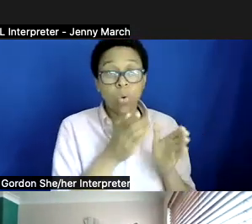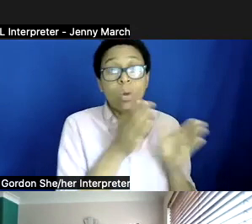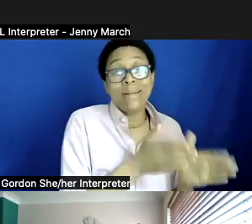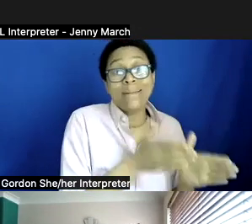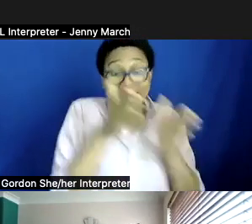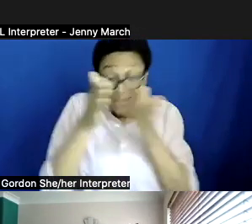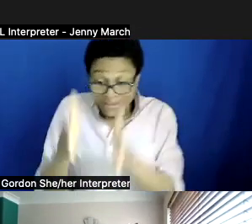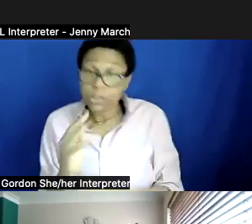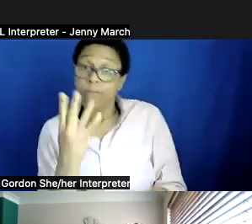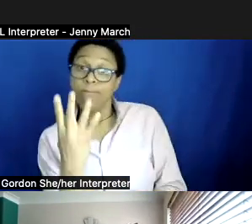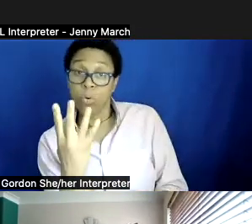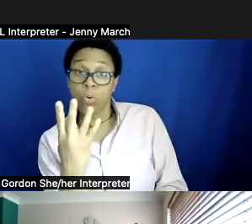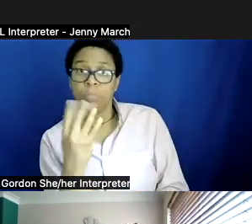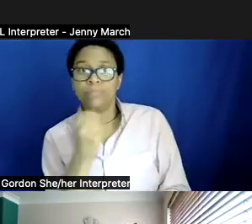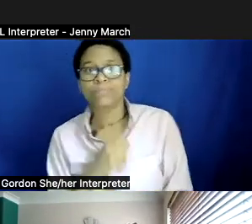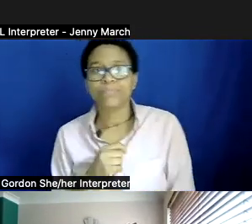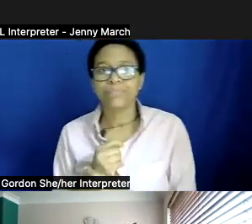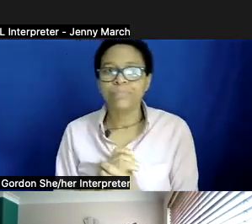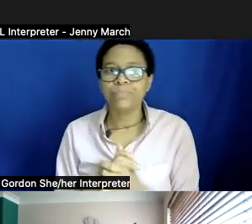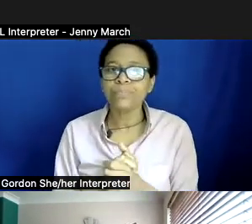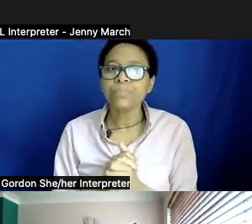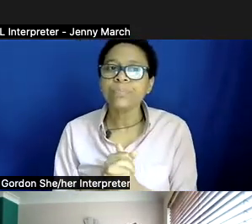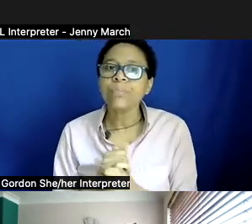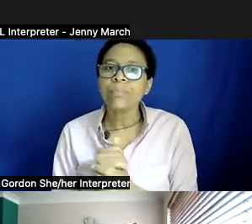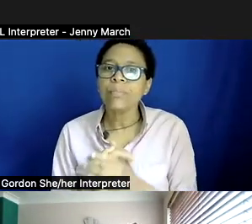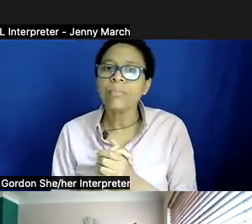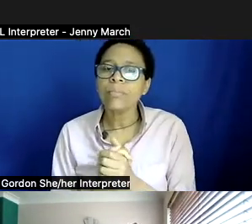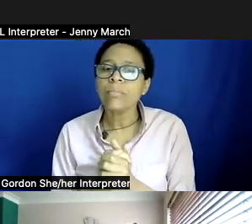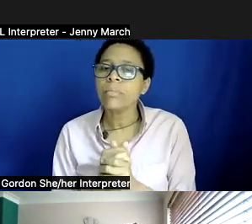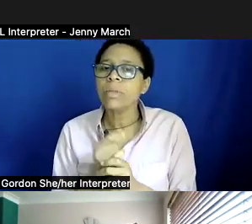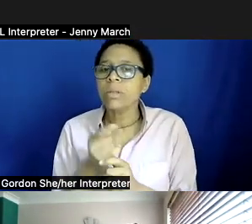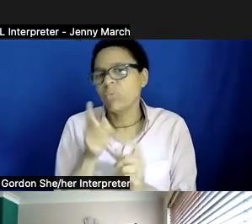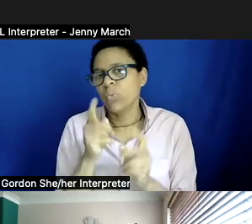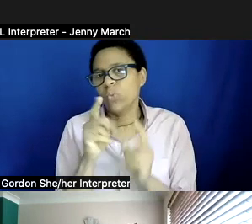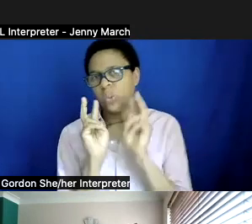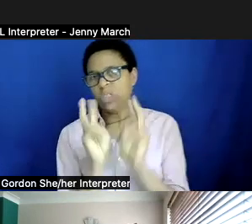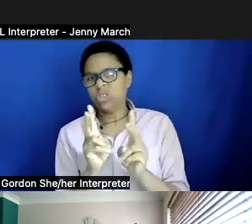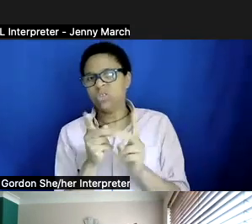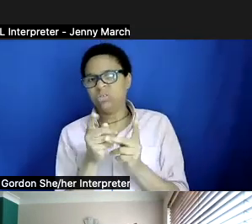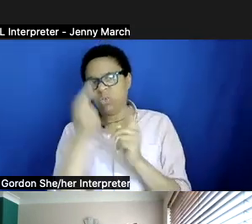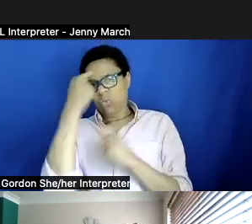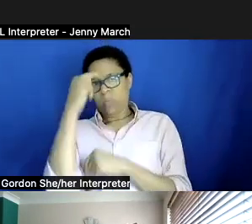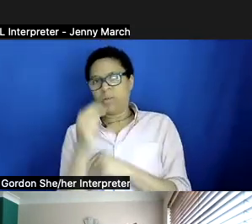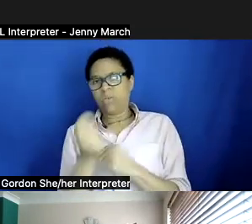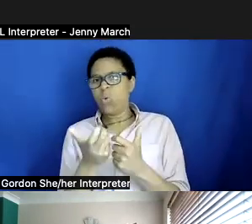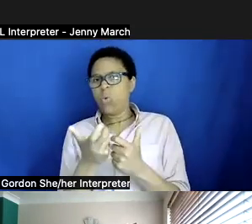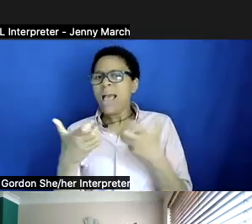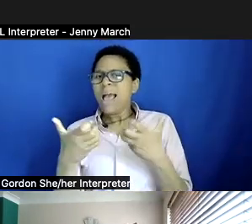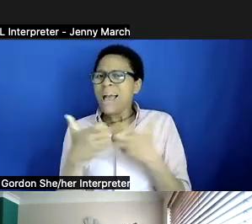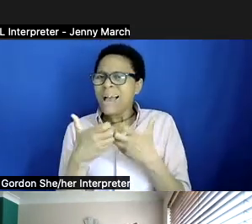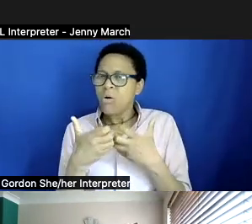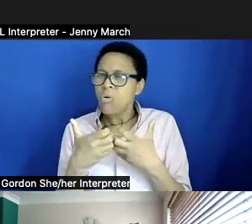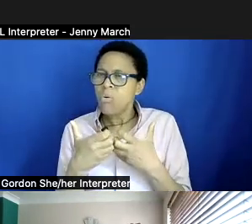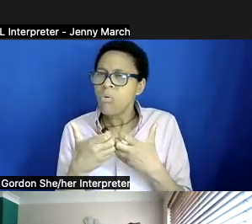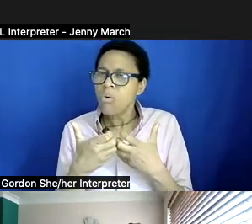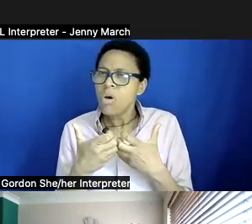see the kind of more recent artwork until this session. It had just been the case 1 and case 2 previously. Yeah, and again, I've